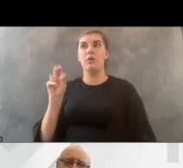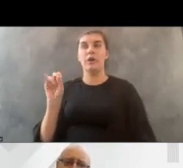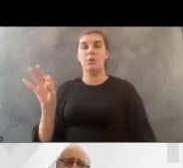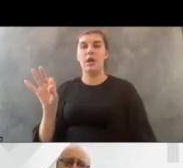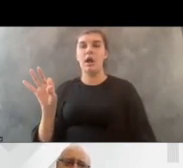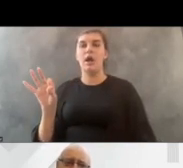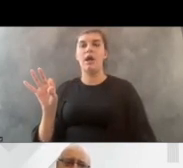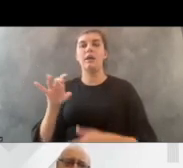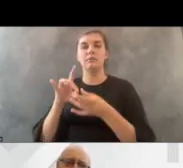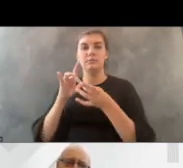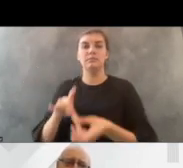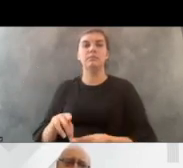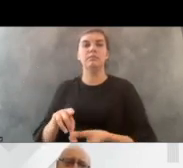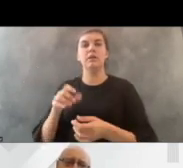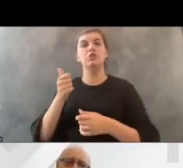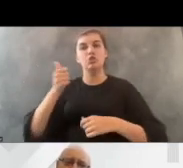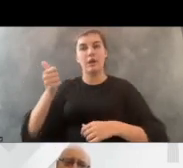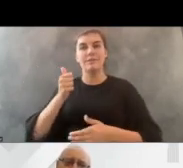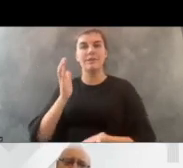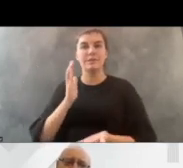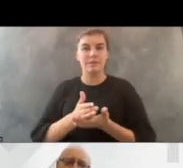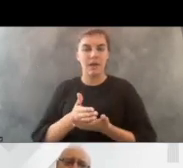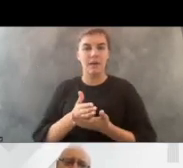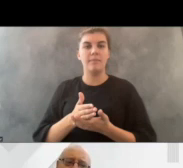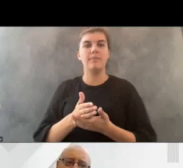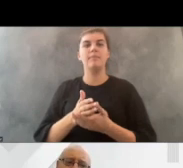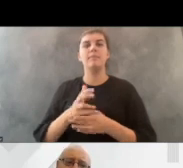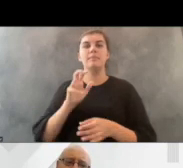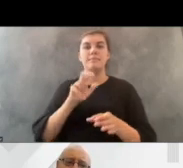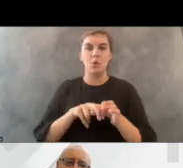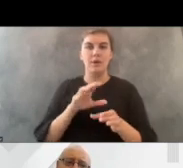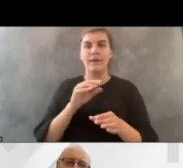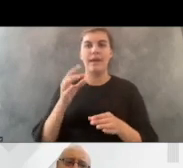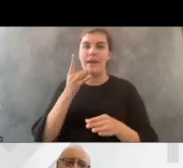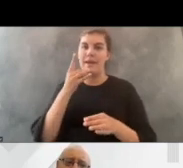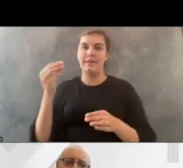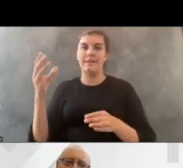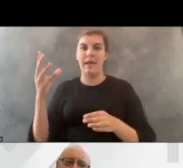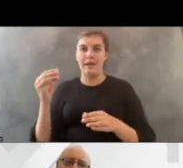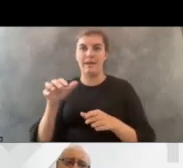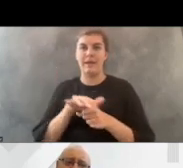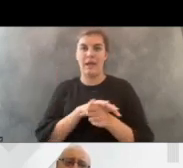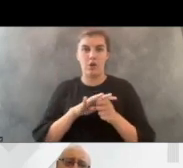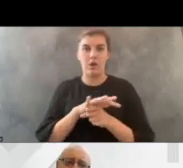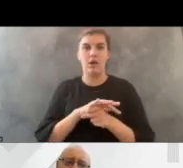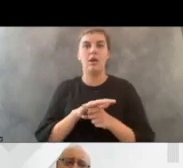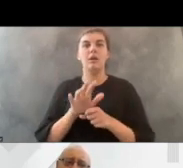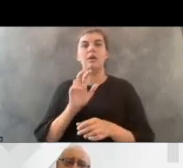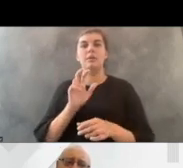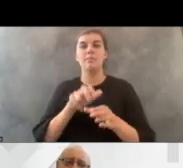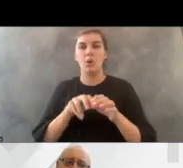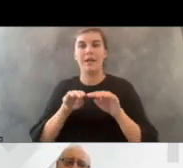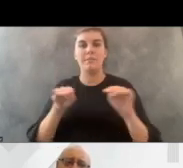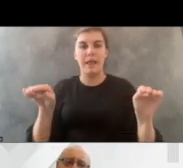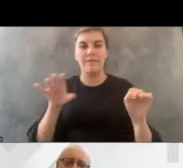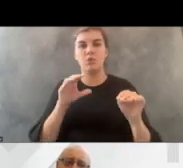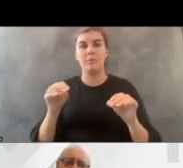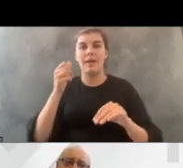So if you have the ability to override the flashing mode, which is what the second bullet is talking